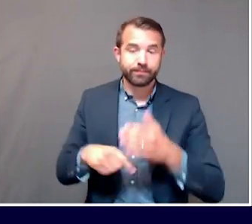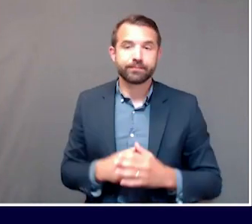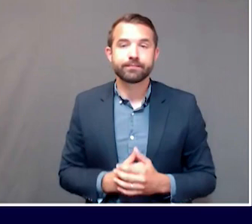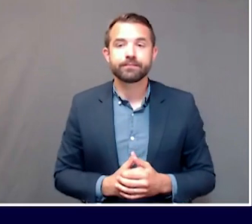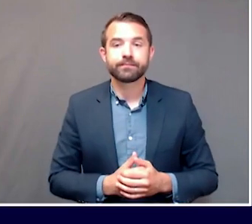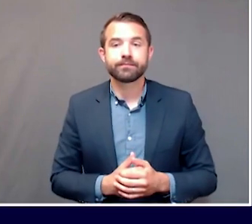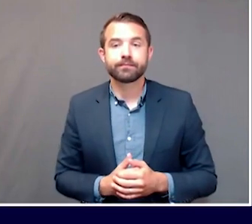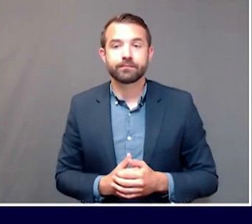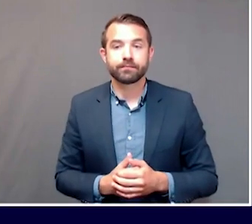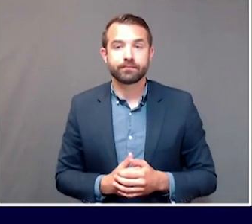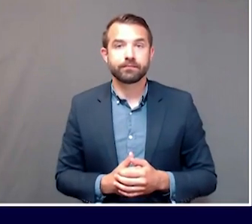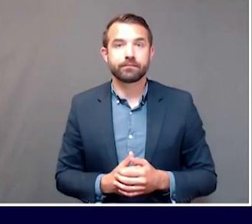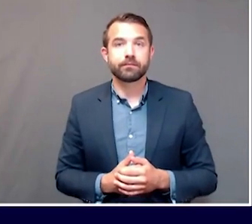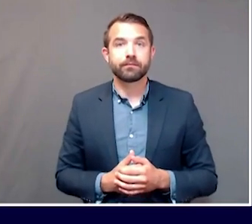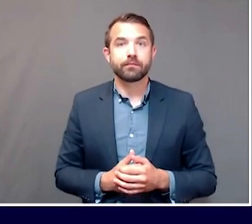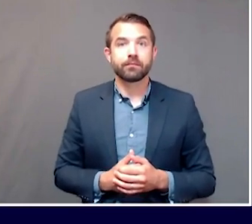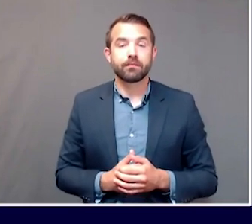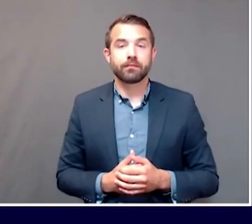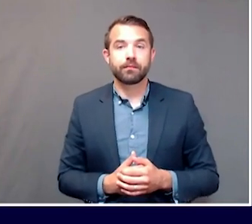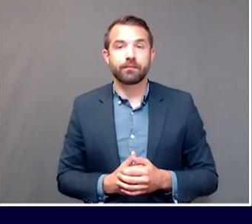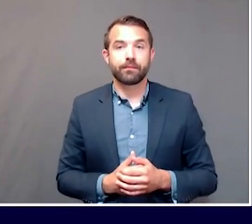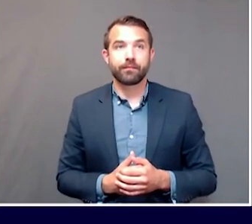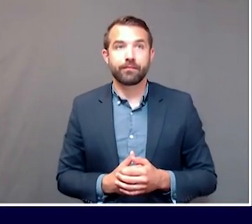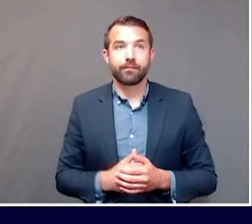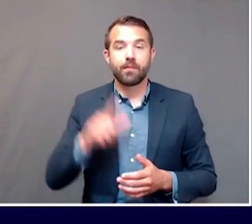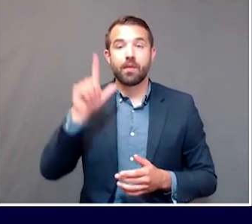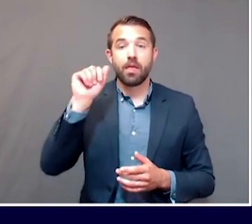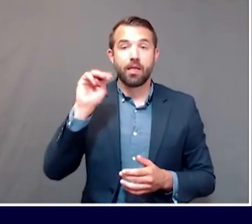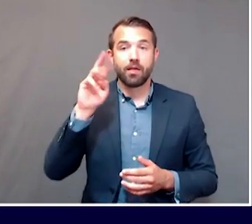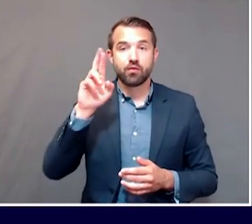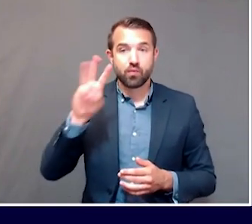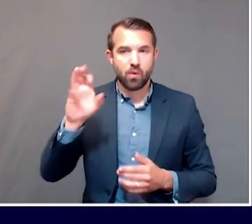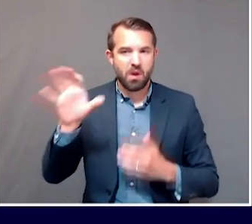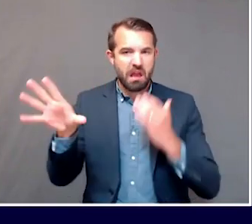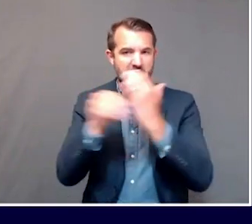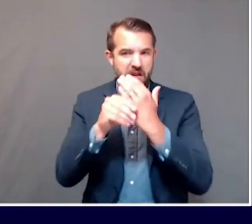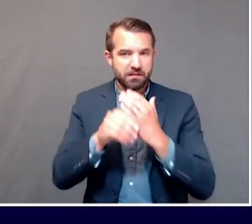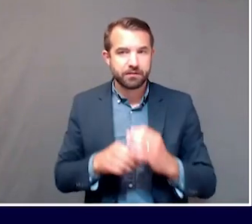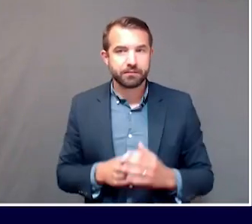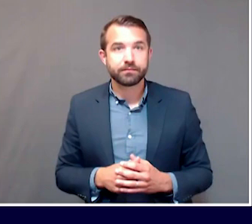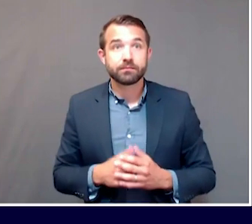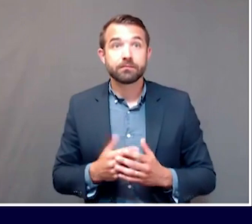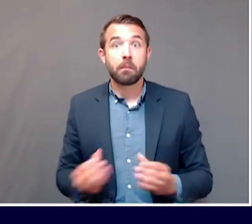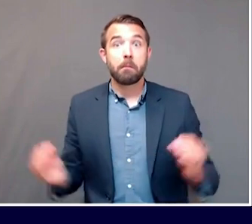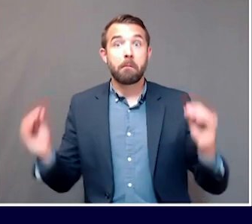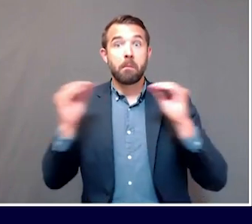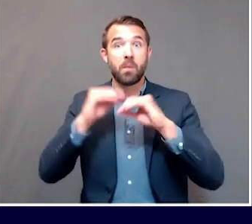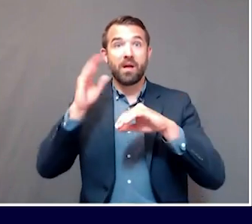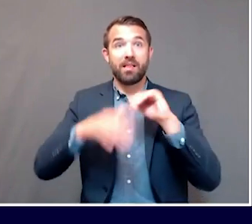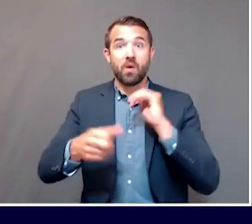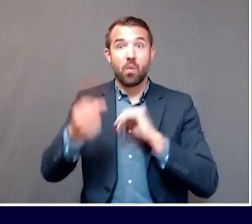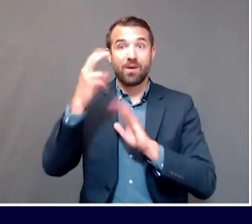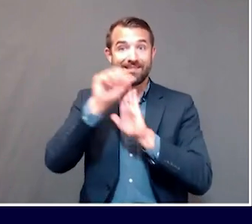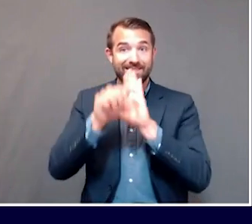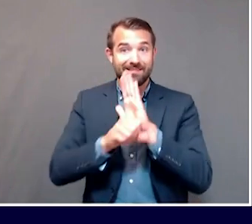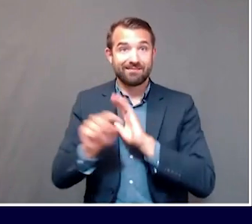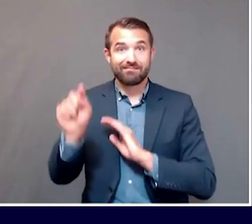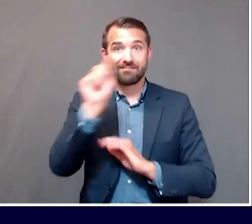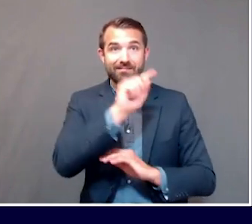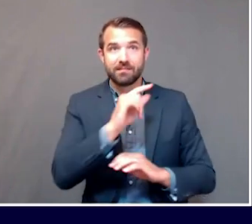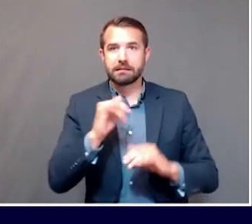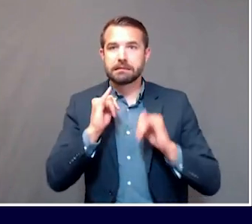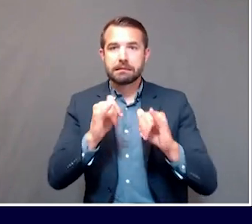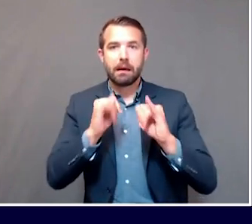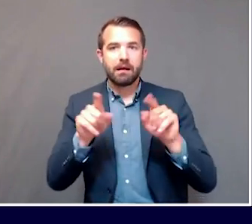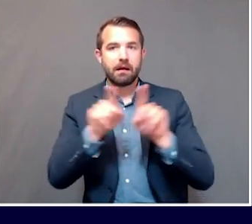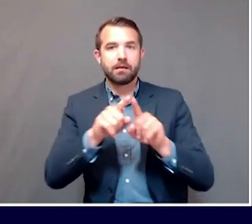Just 3 other comments I would make on that. One is that over a dozen states have the type of standing orders that we have that